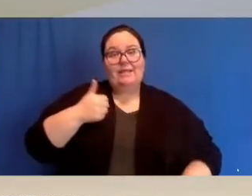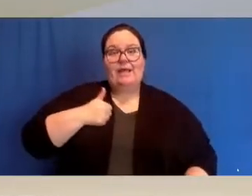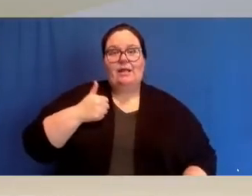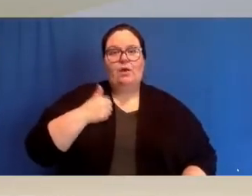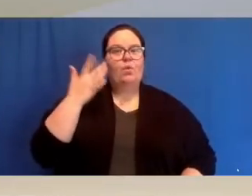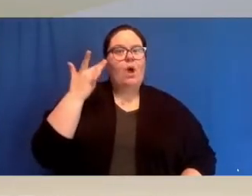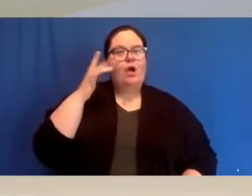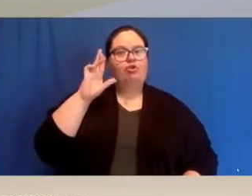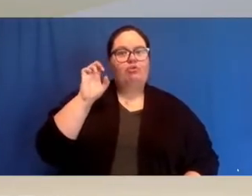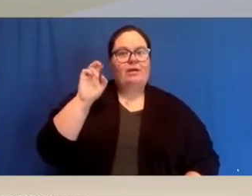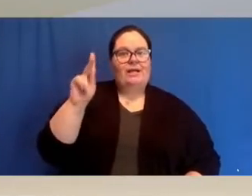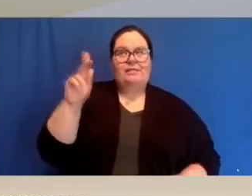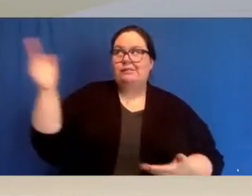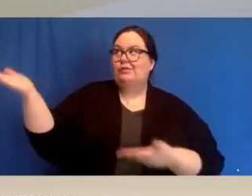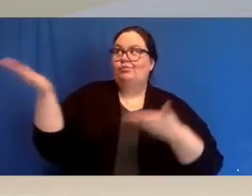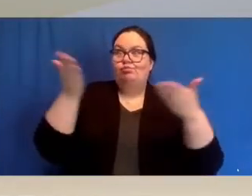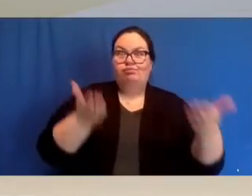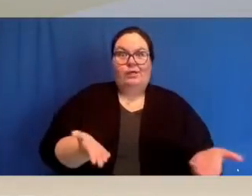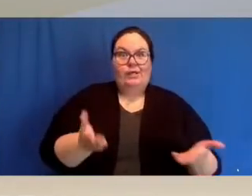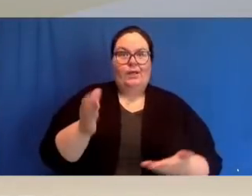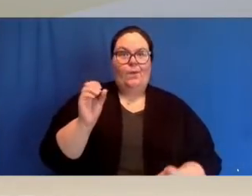risk of importation.